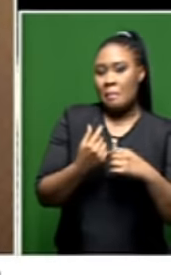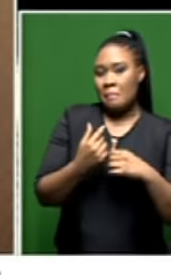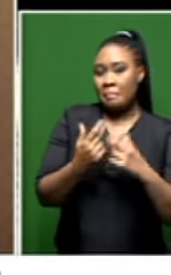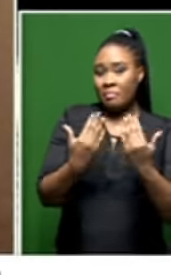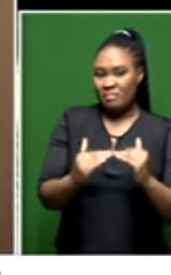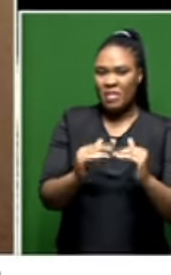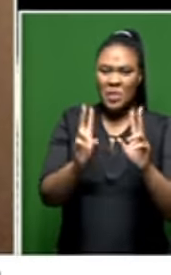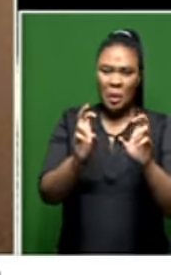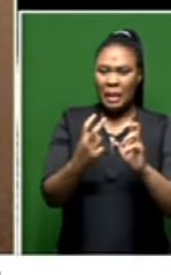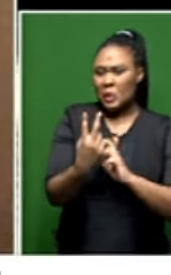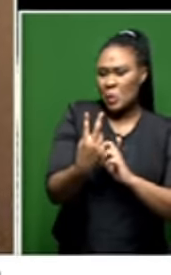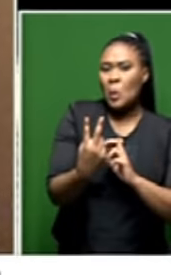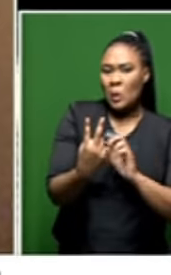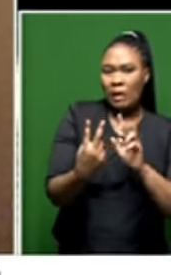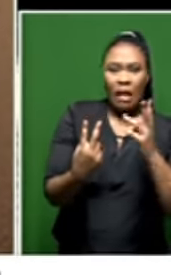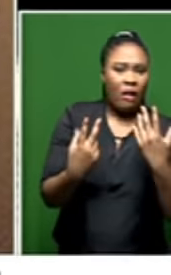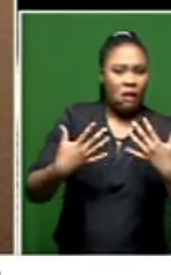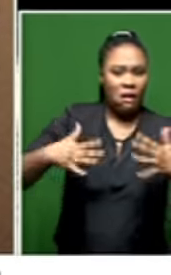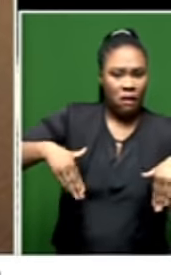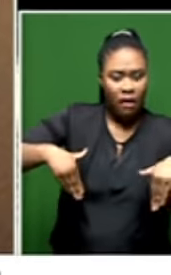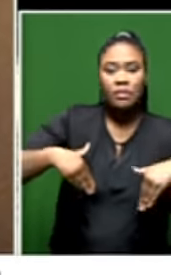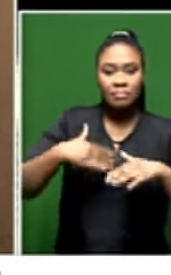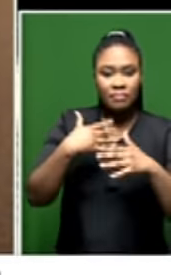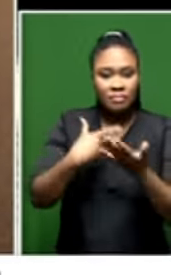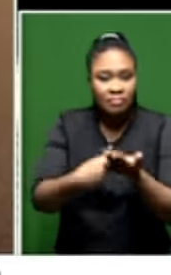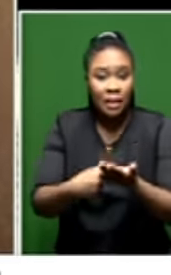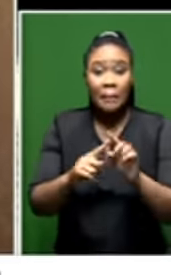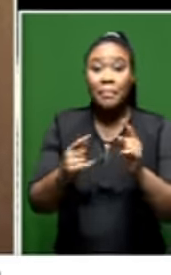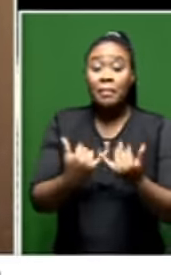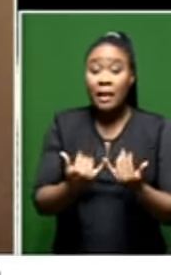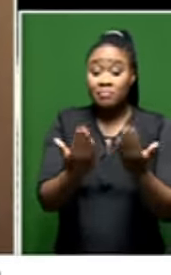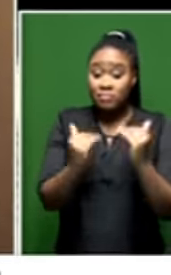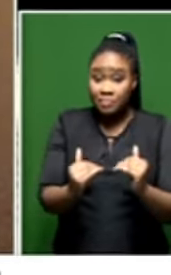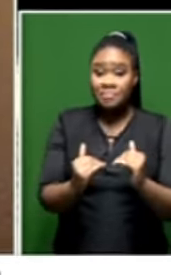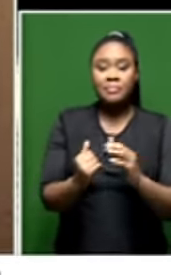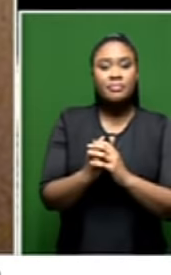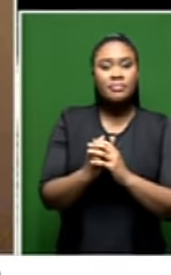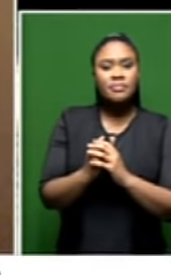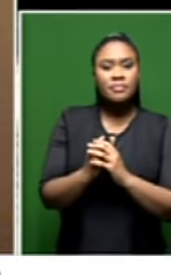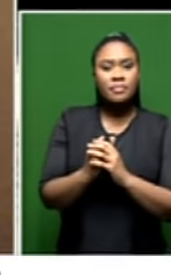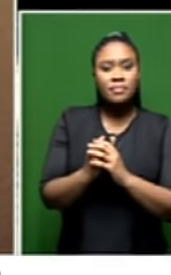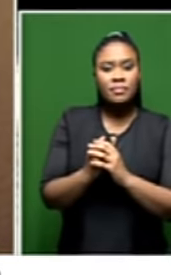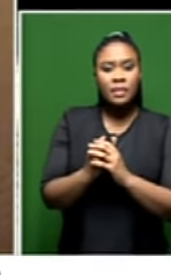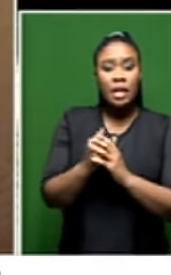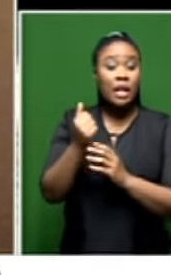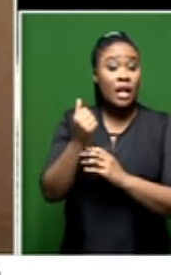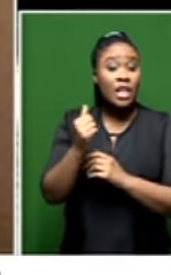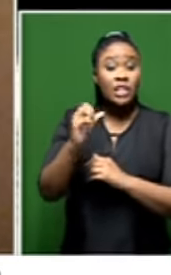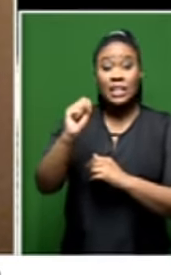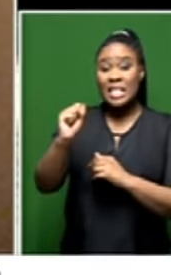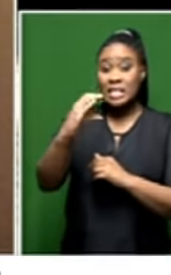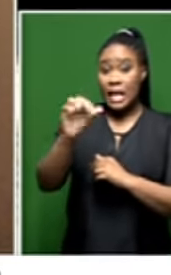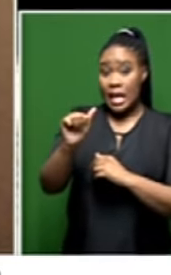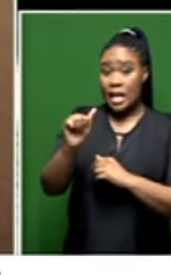want to quickly just go through our last two candidates, and that, of course, is the Supreme Court of Appeal President Mandisa